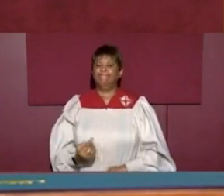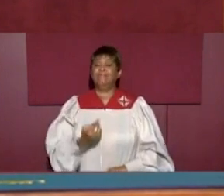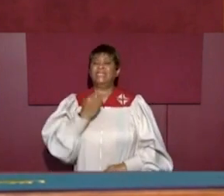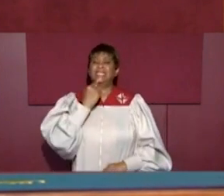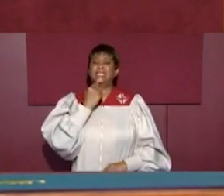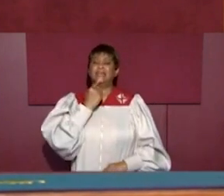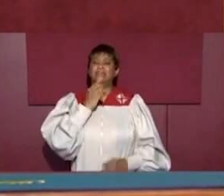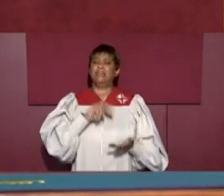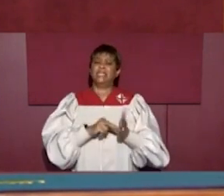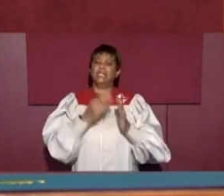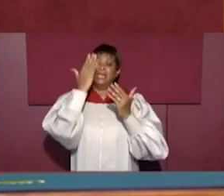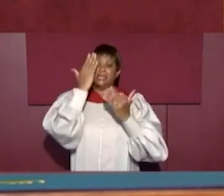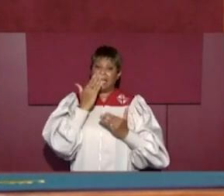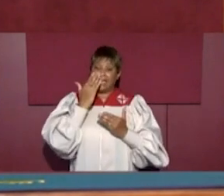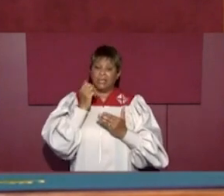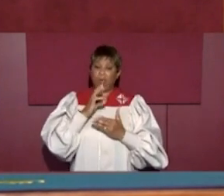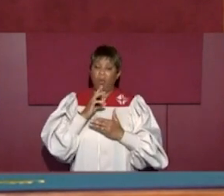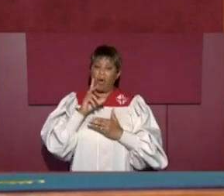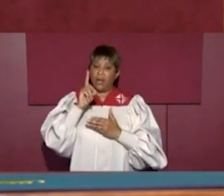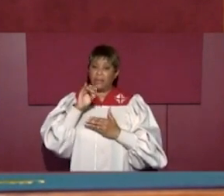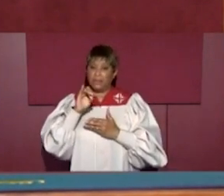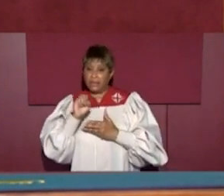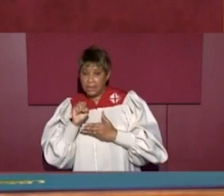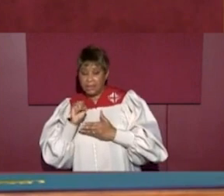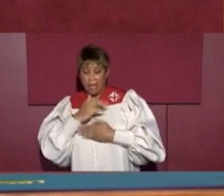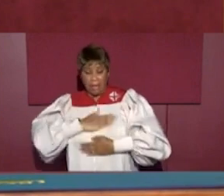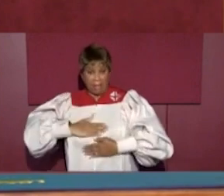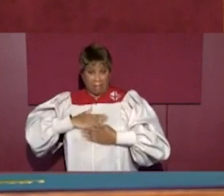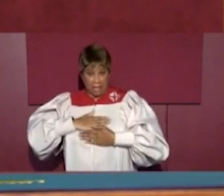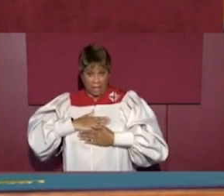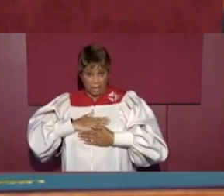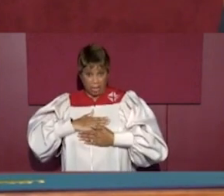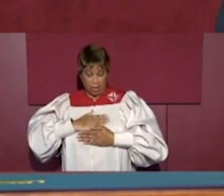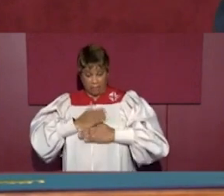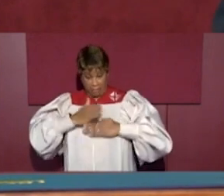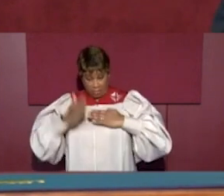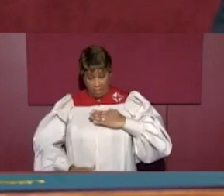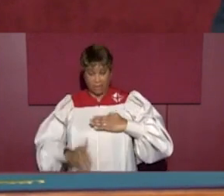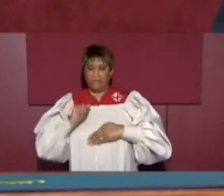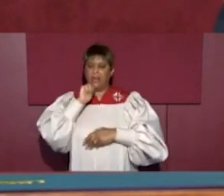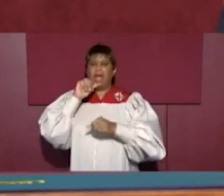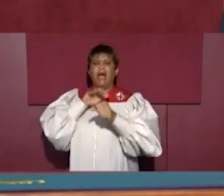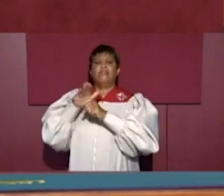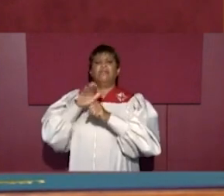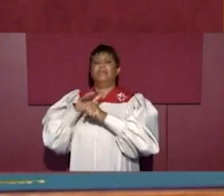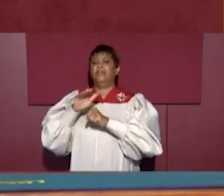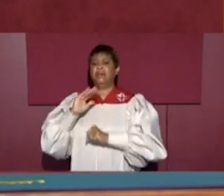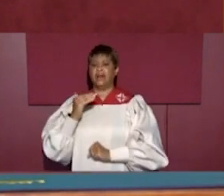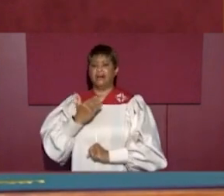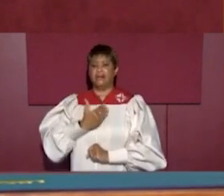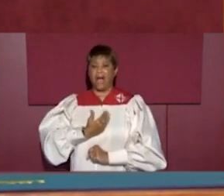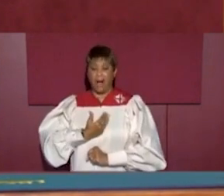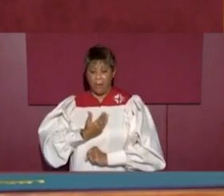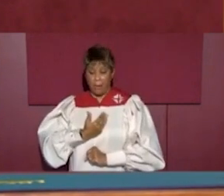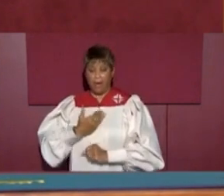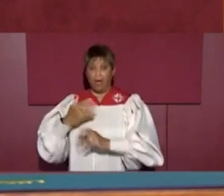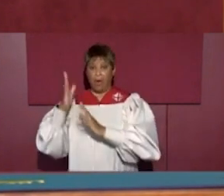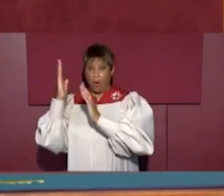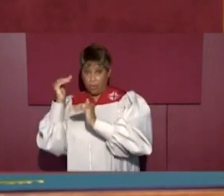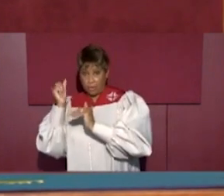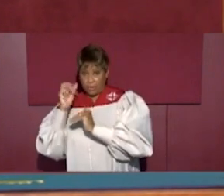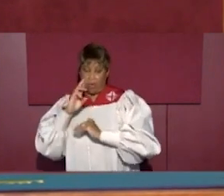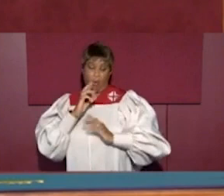is sadness or displeasure that's caused by non-fulfillment of our